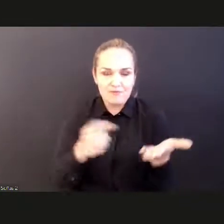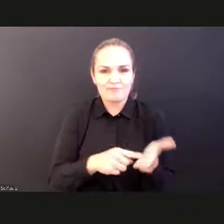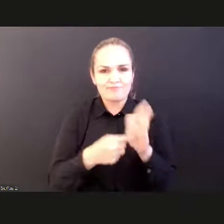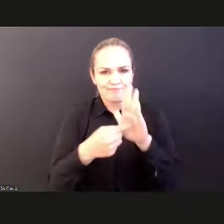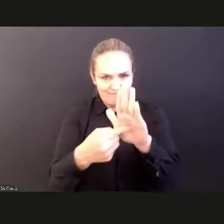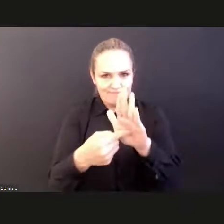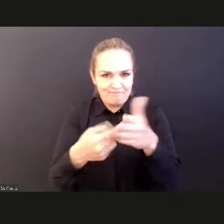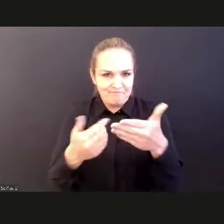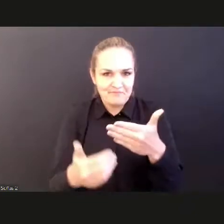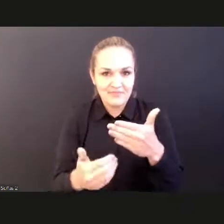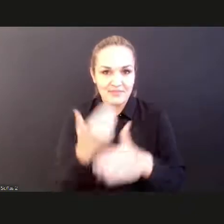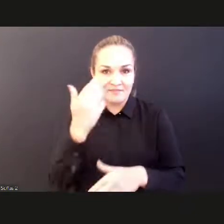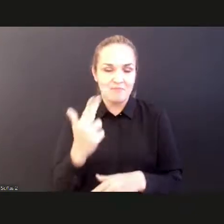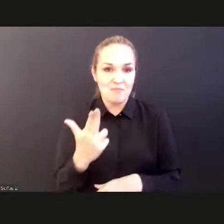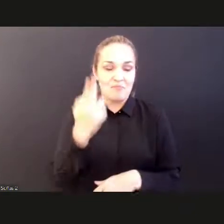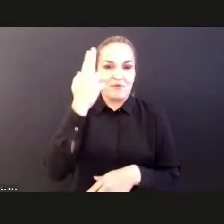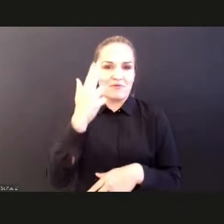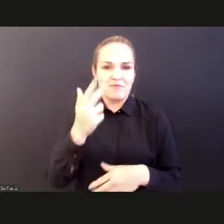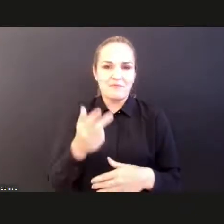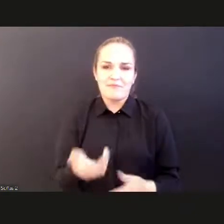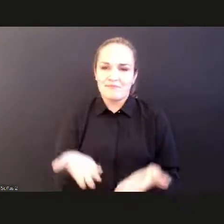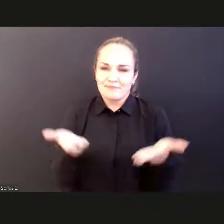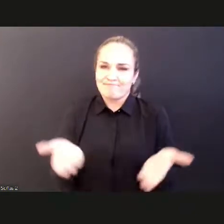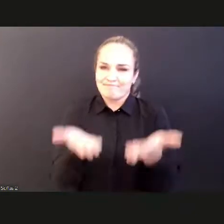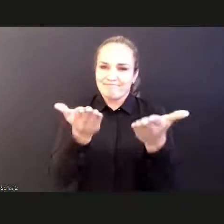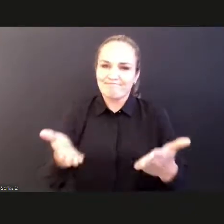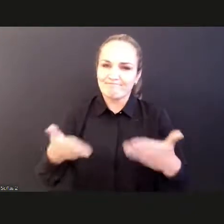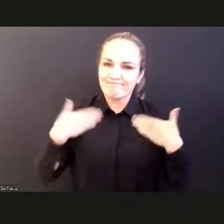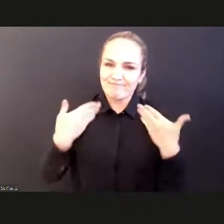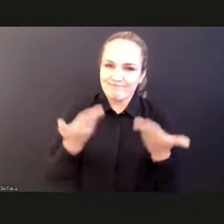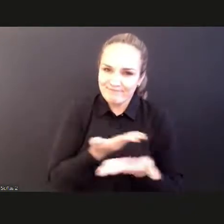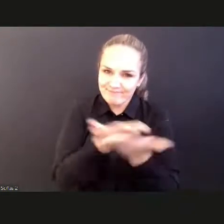webinar. Thank you so much.